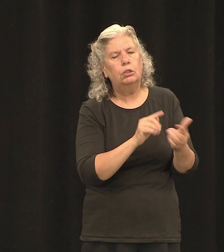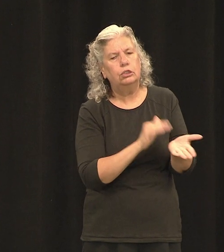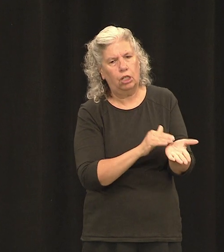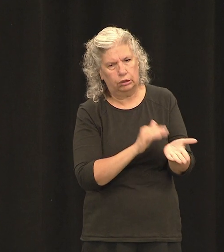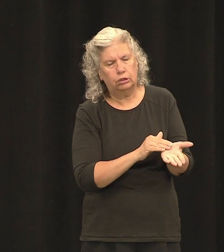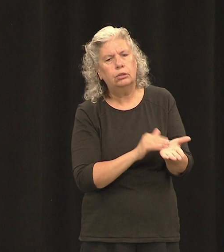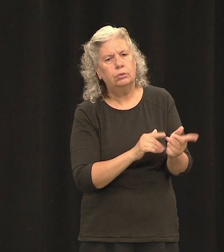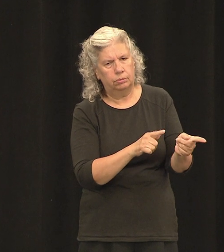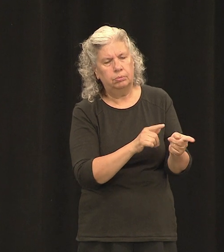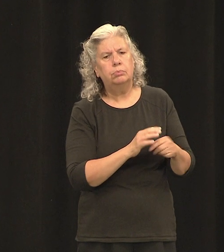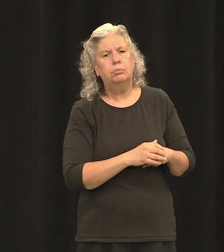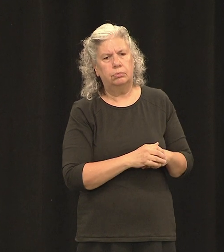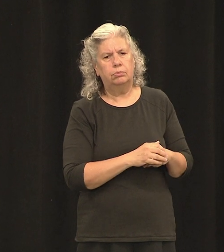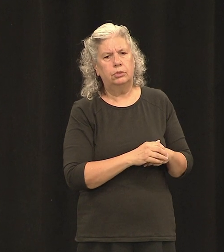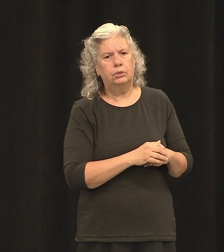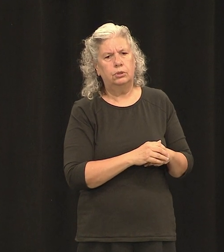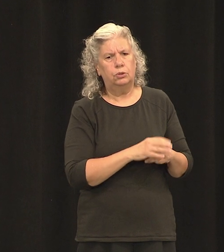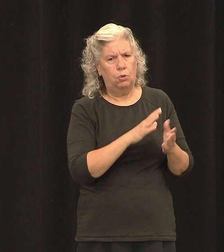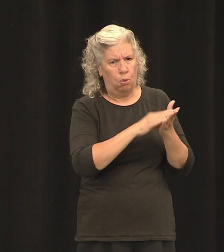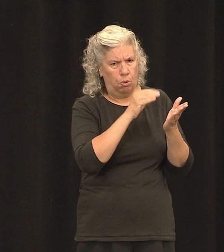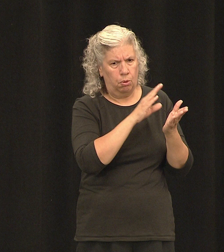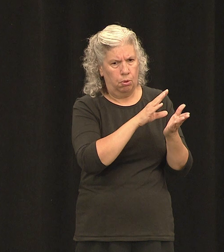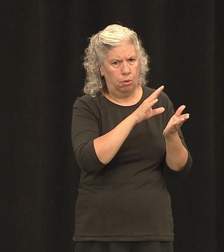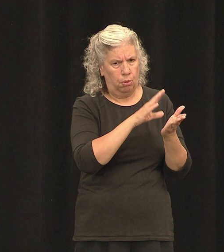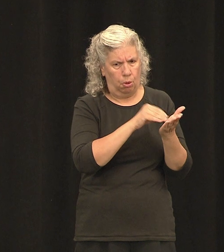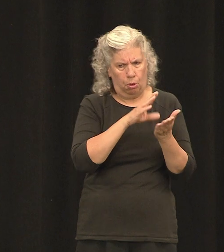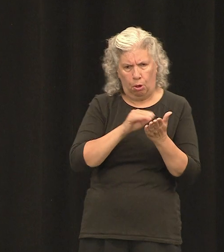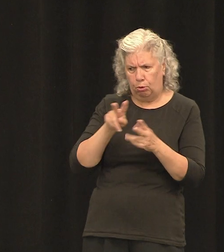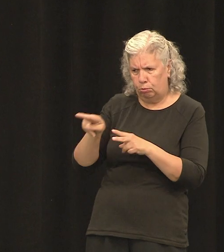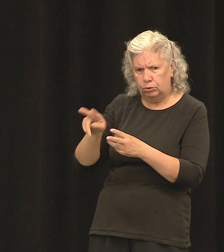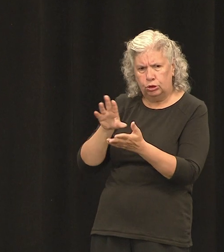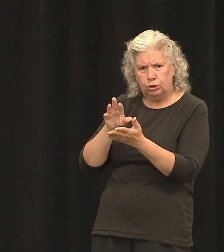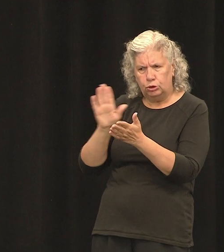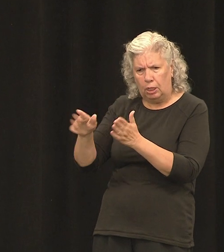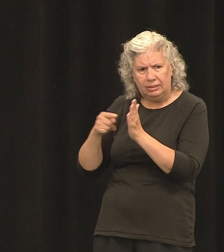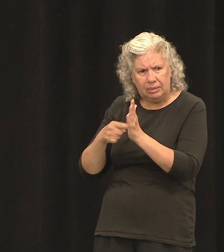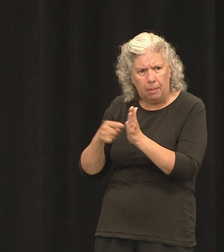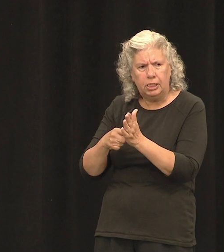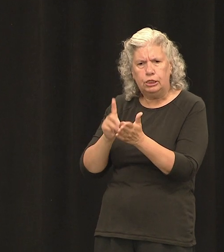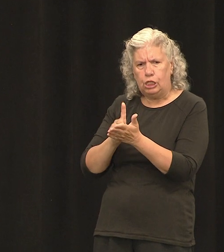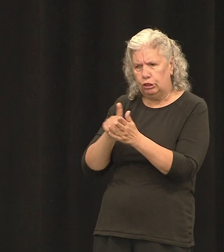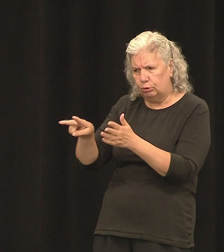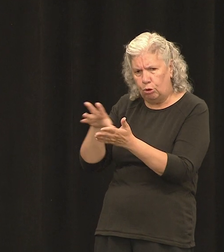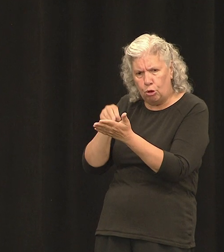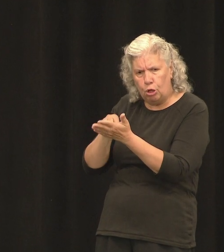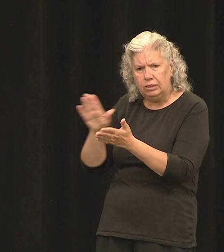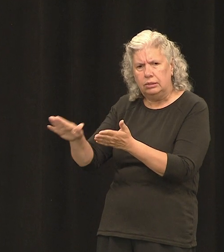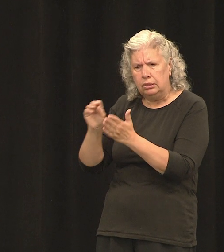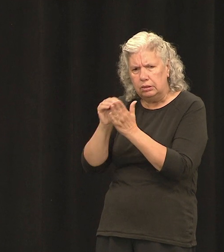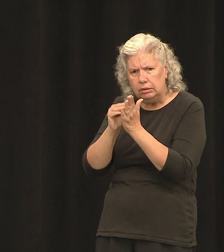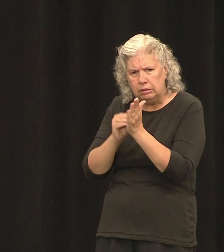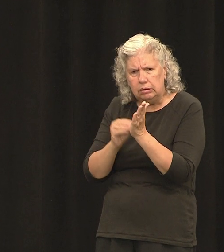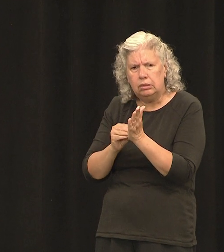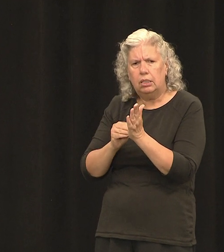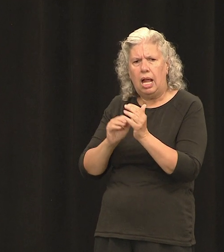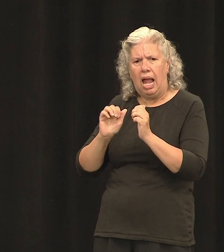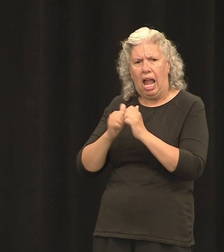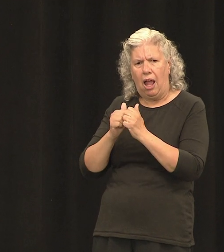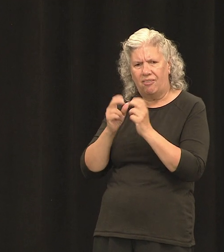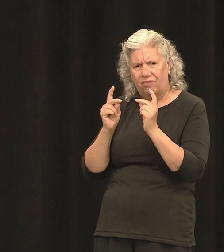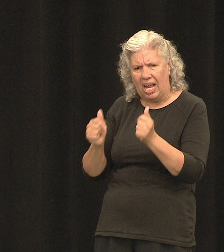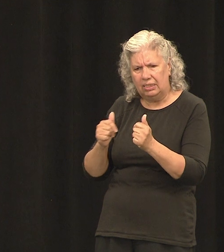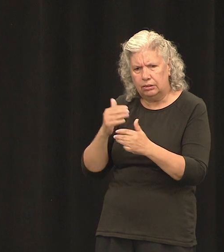have, when they begin, and how quickly they progress. We then use this information